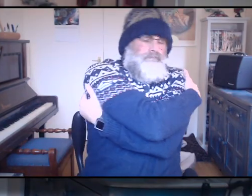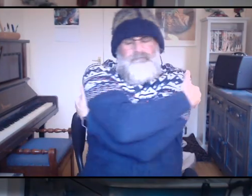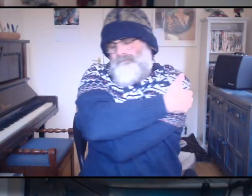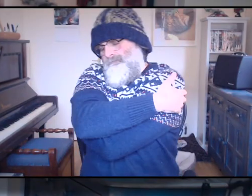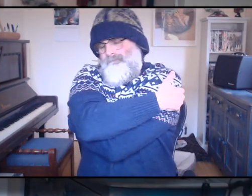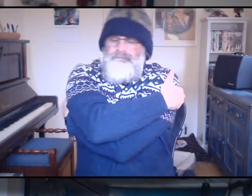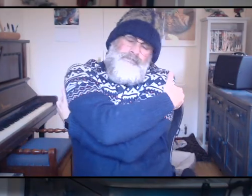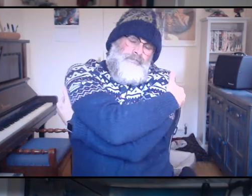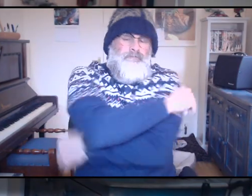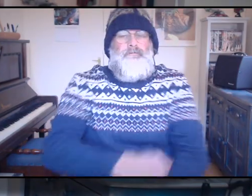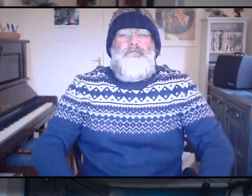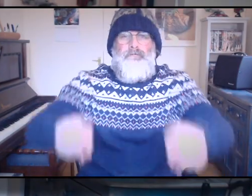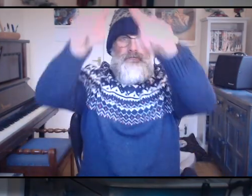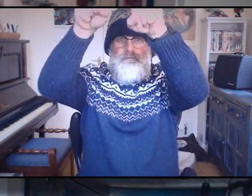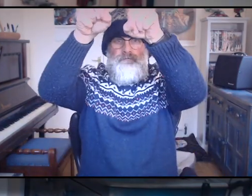From our family,